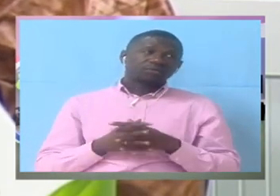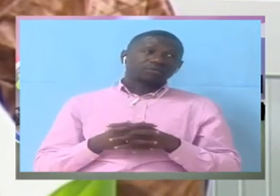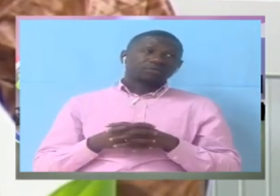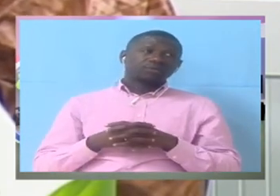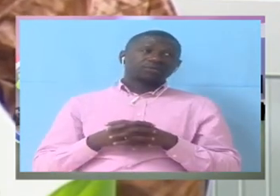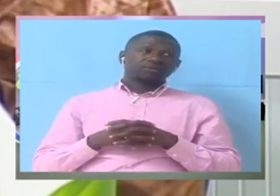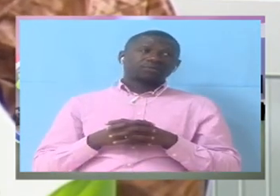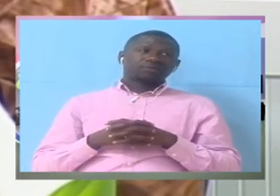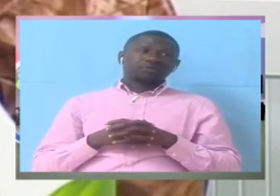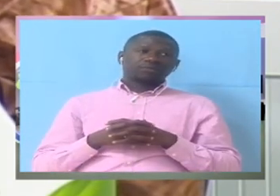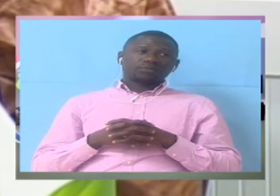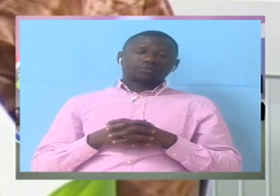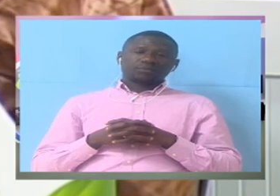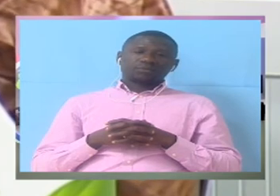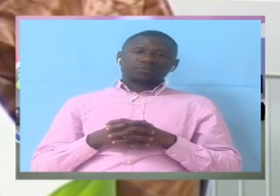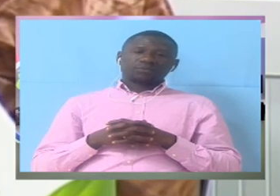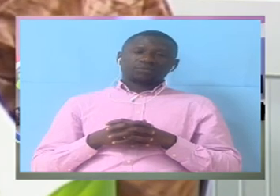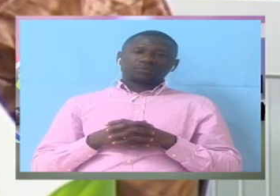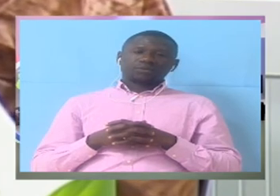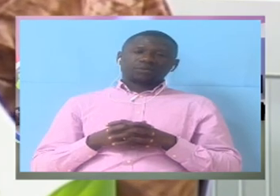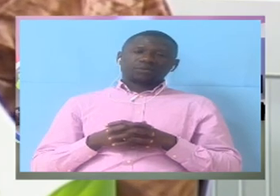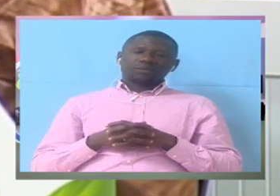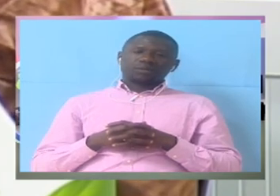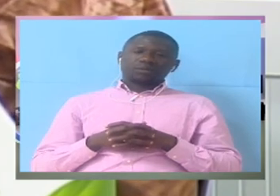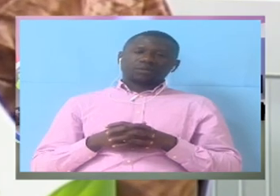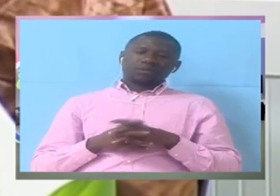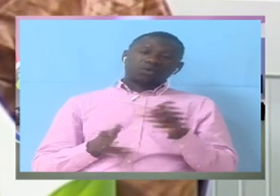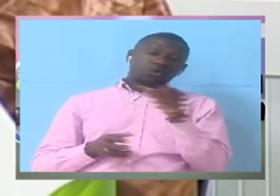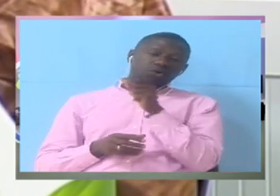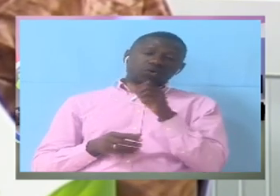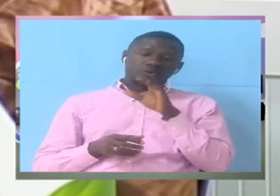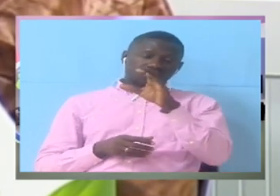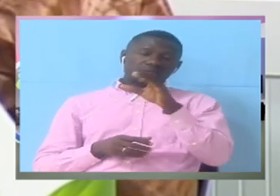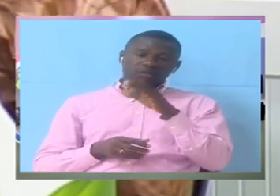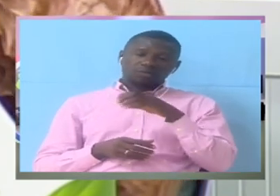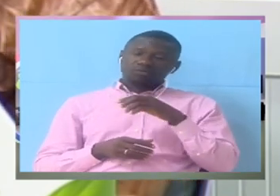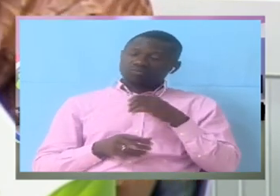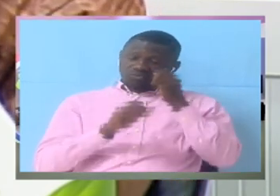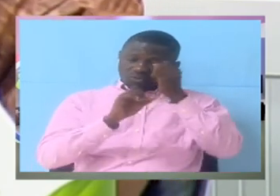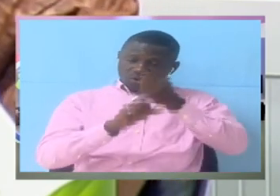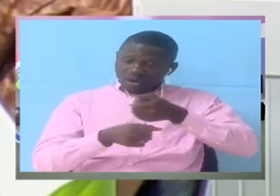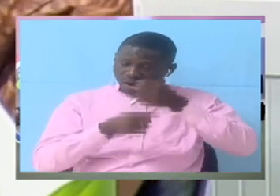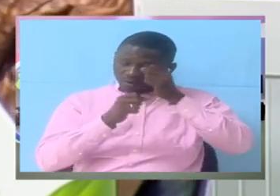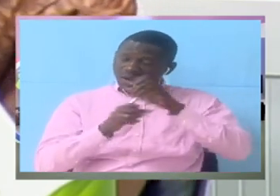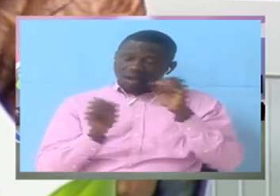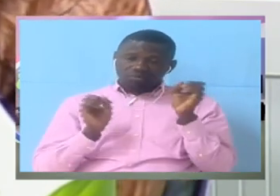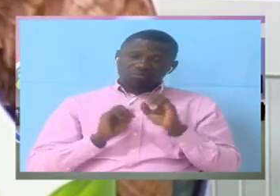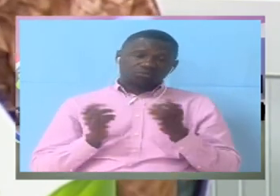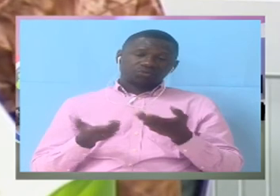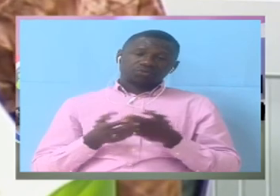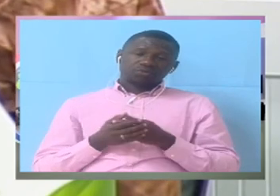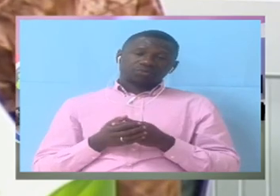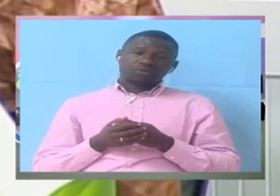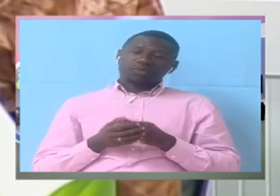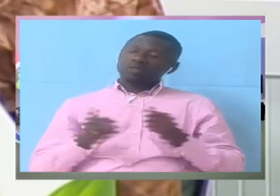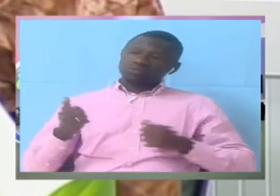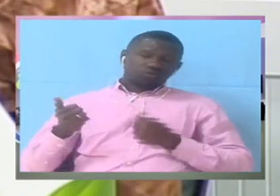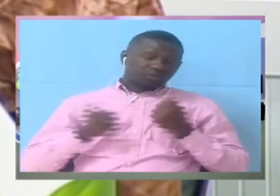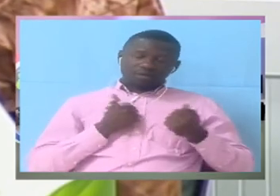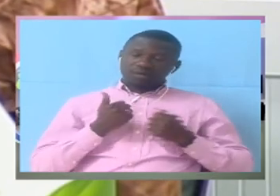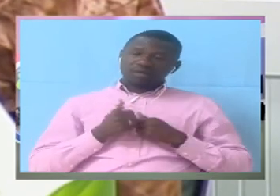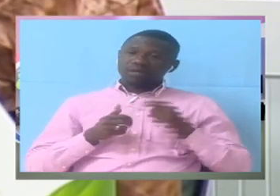That's Liberia mining it. Ibanku don masing. The other countries have not mined. But I remember Liberia no kang. The